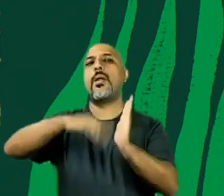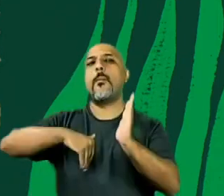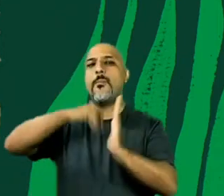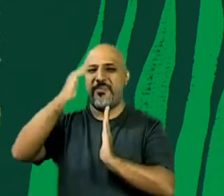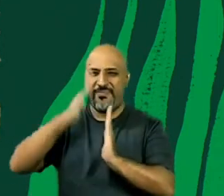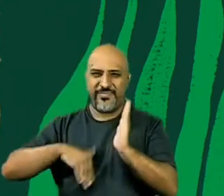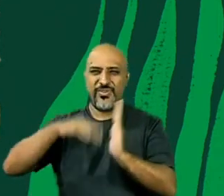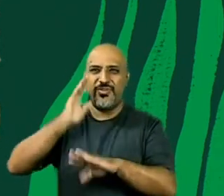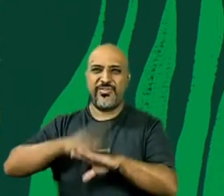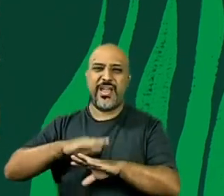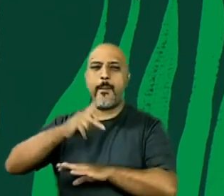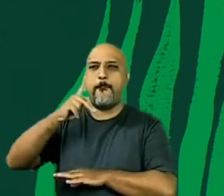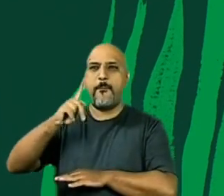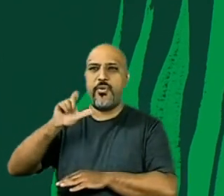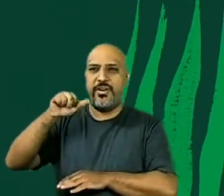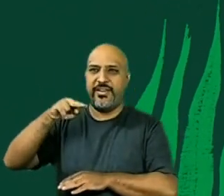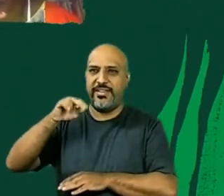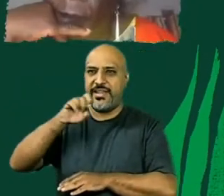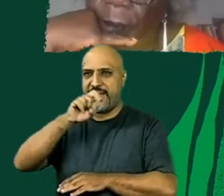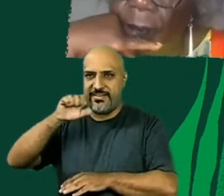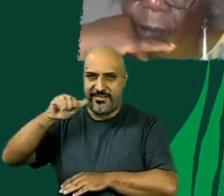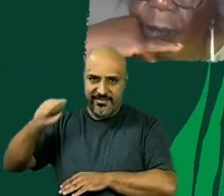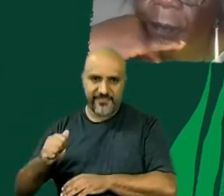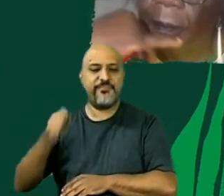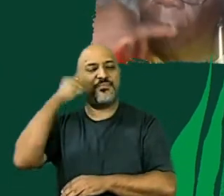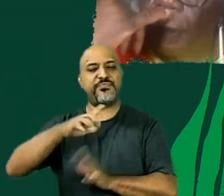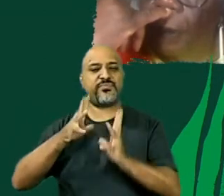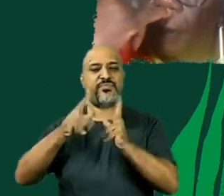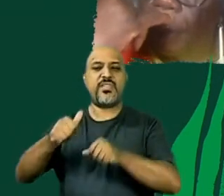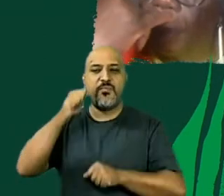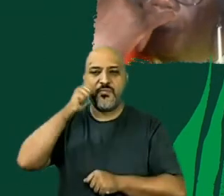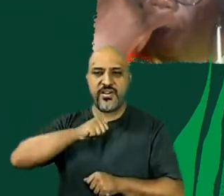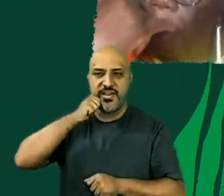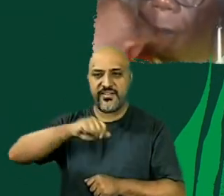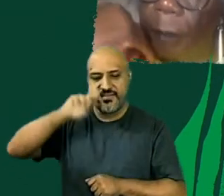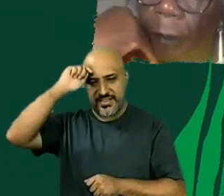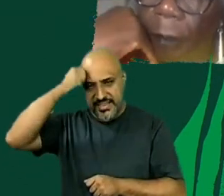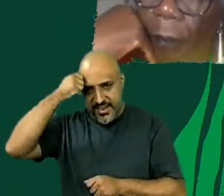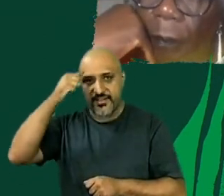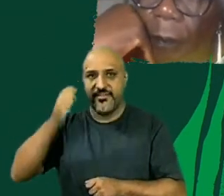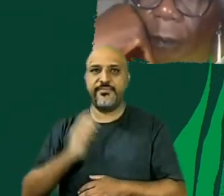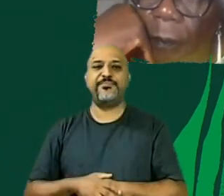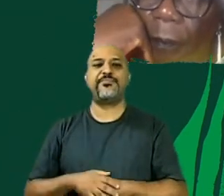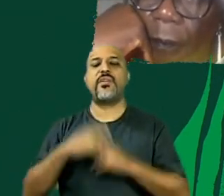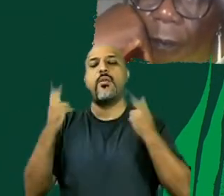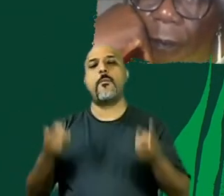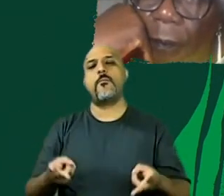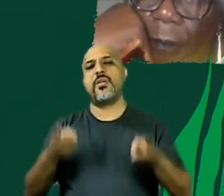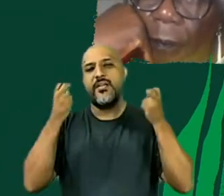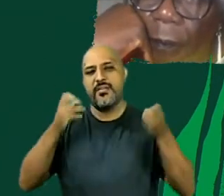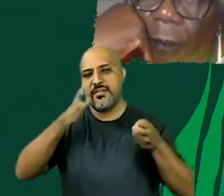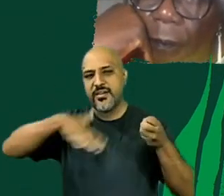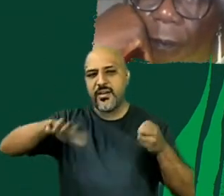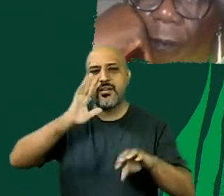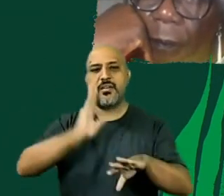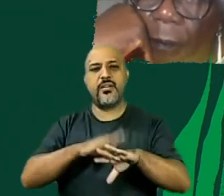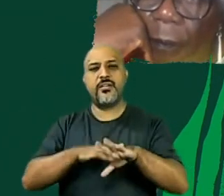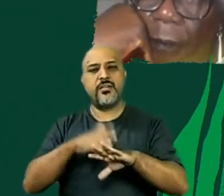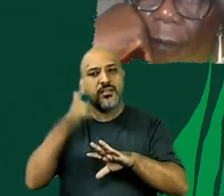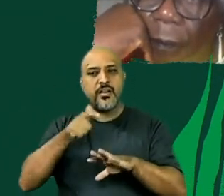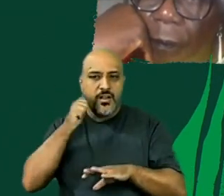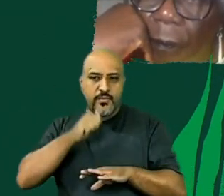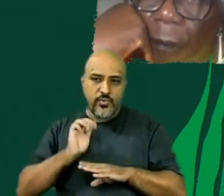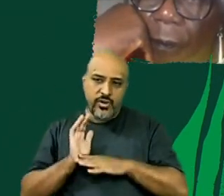color. And I see that as part of what Black women do with our